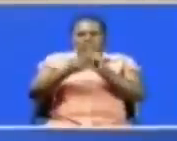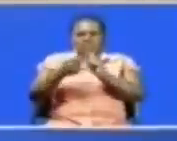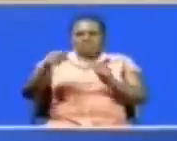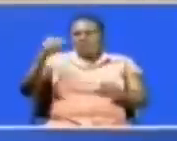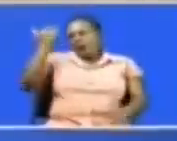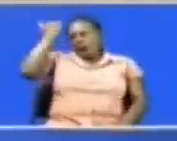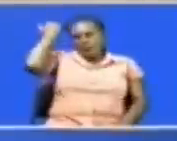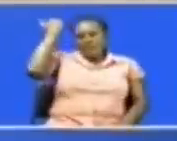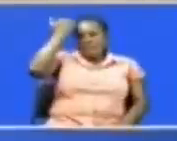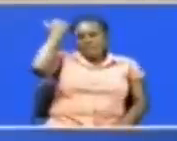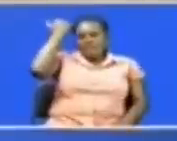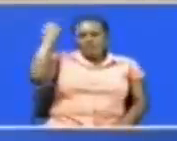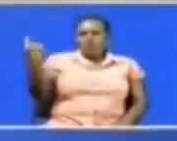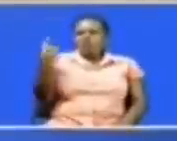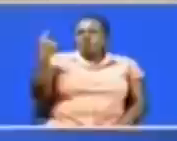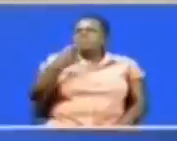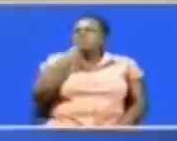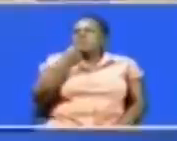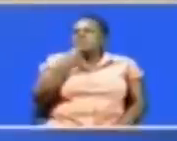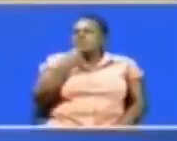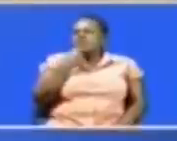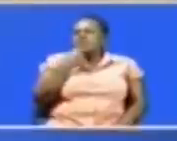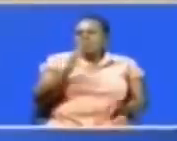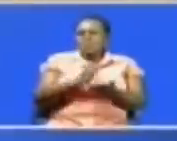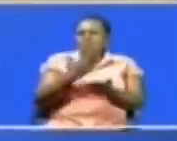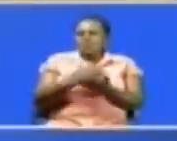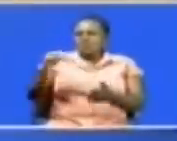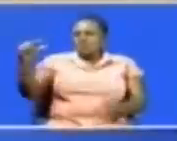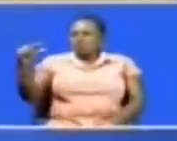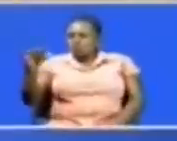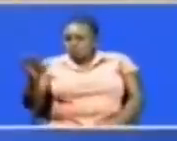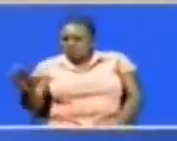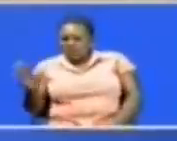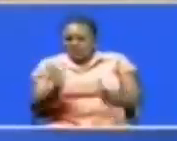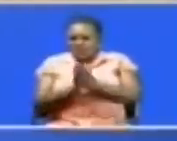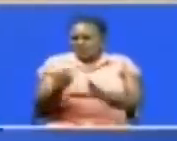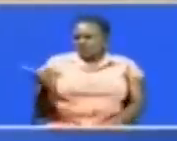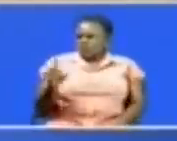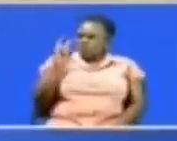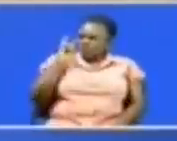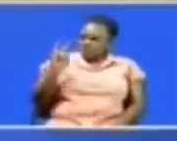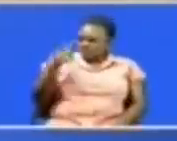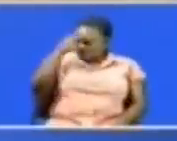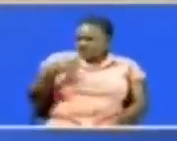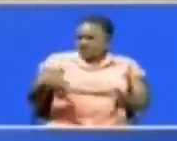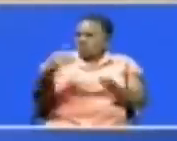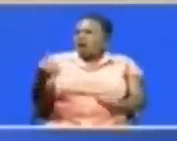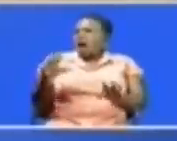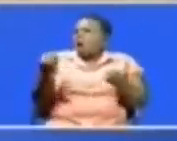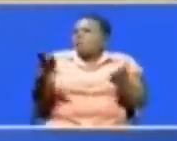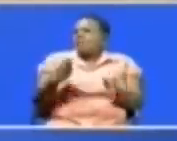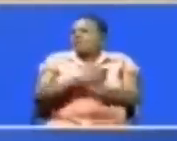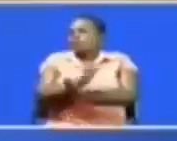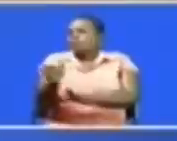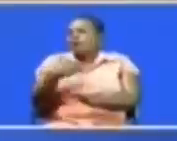only interchange in Nyanza, I would say, and between Gatundu, where he comes from, and Nairobi. If you just take Thika Road alone, how many interchanges